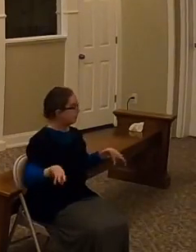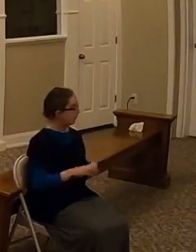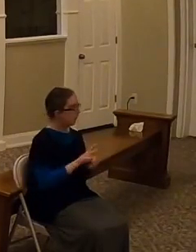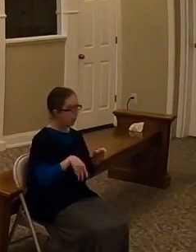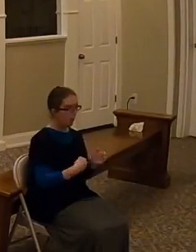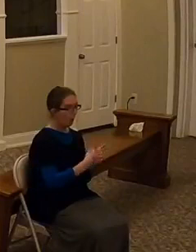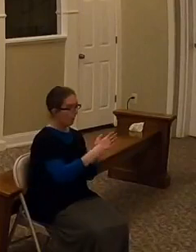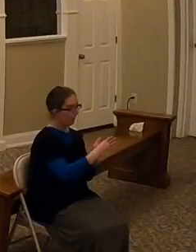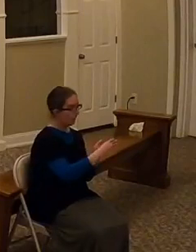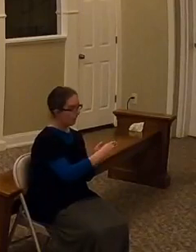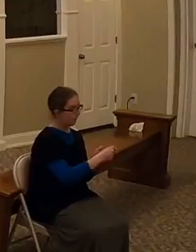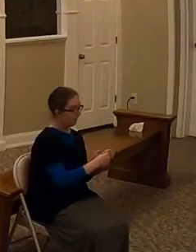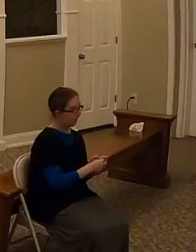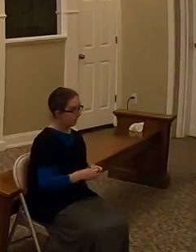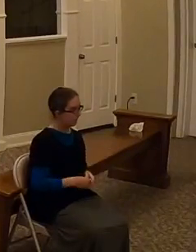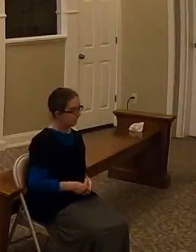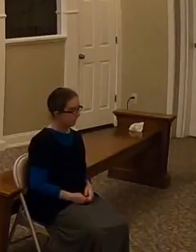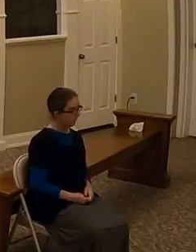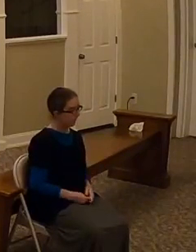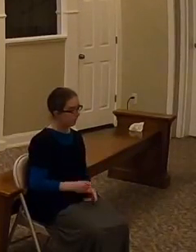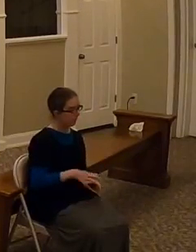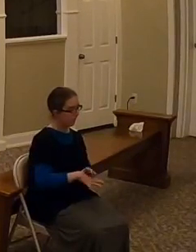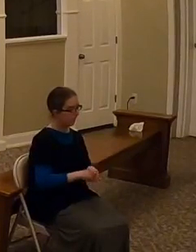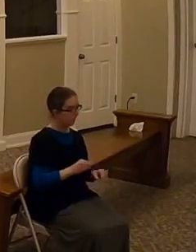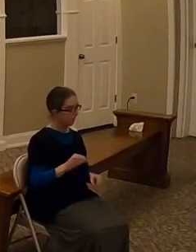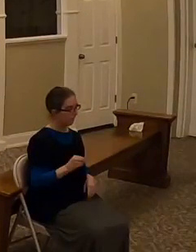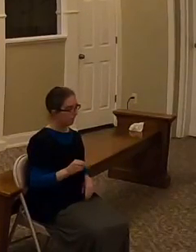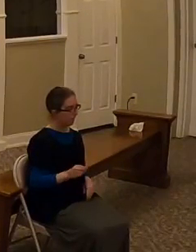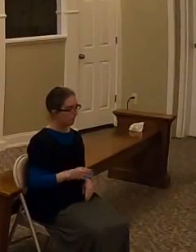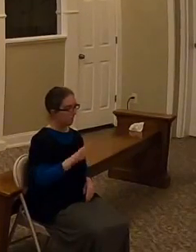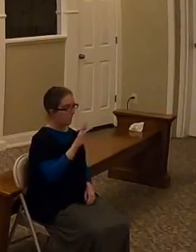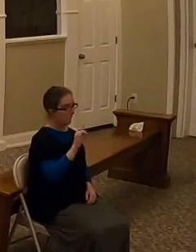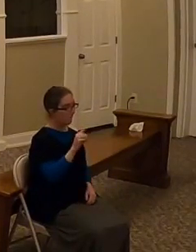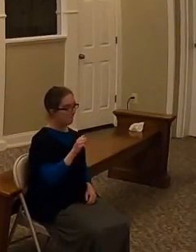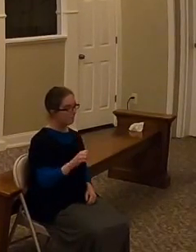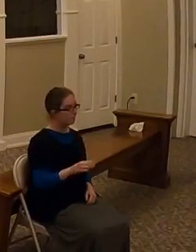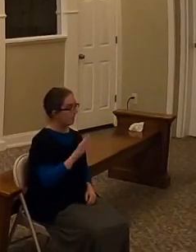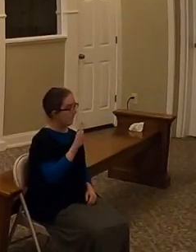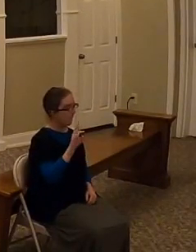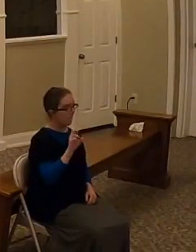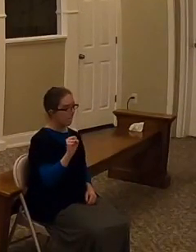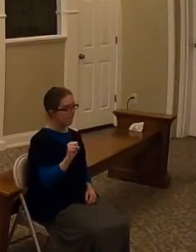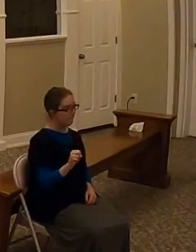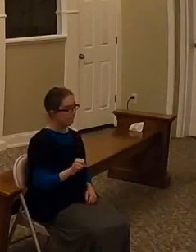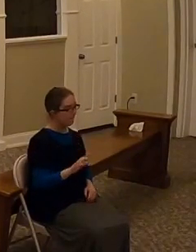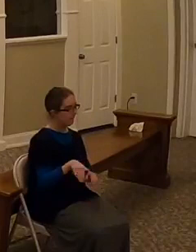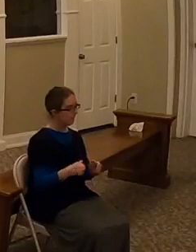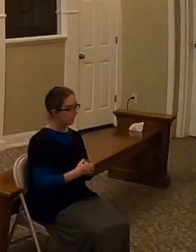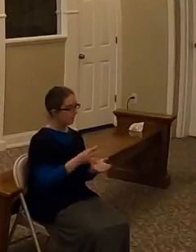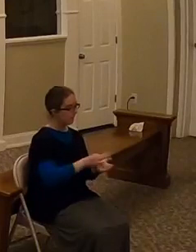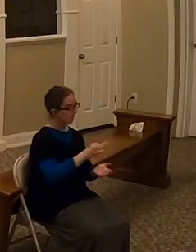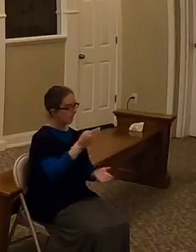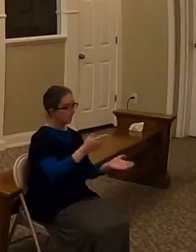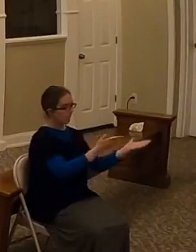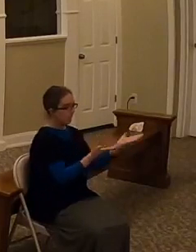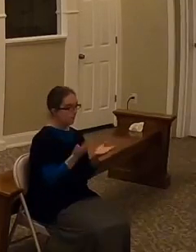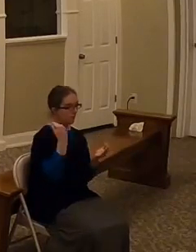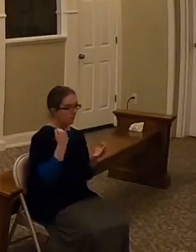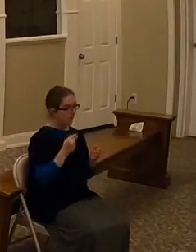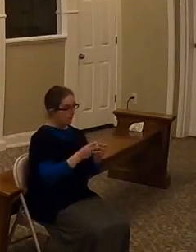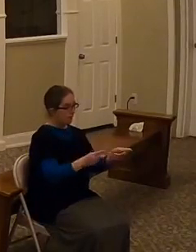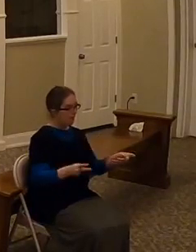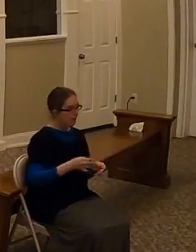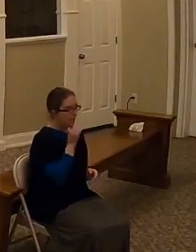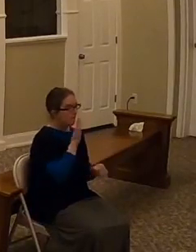all these guys have they just went out and got them out from under bridges and bushes and everywhere they could find them. And they brought them in, their